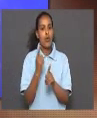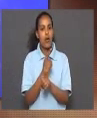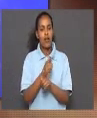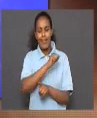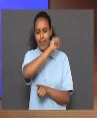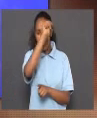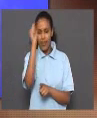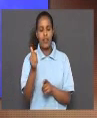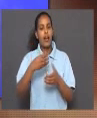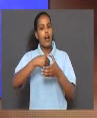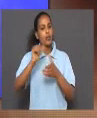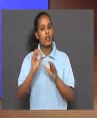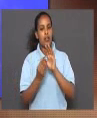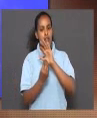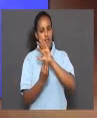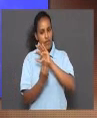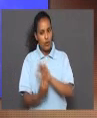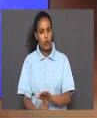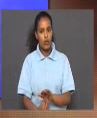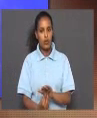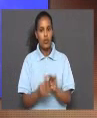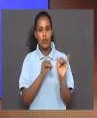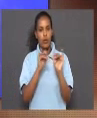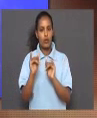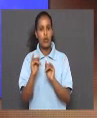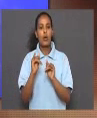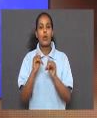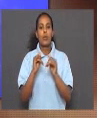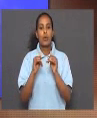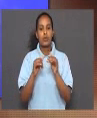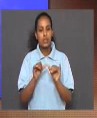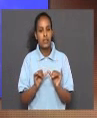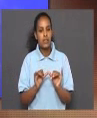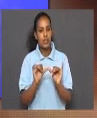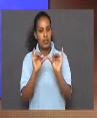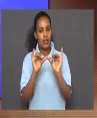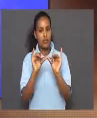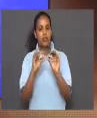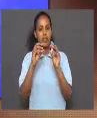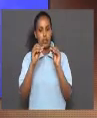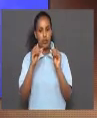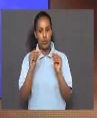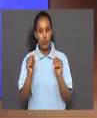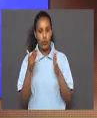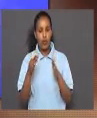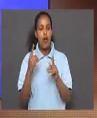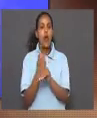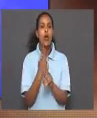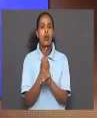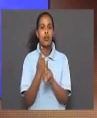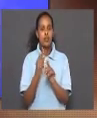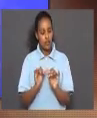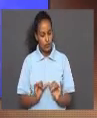require any outside influence in order to proceed. The dissolution